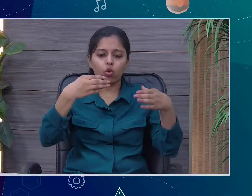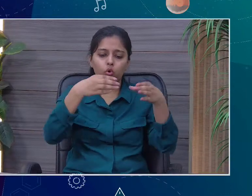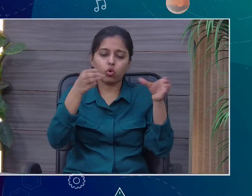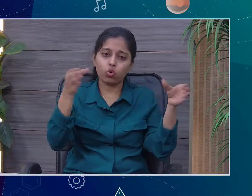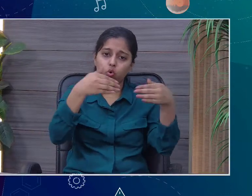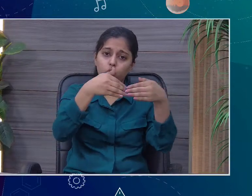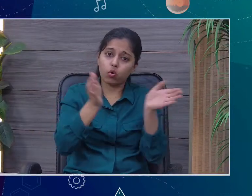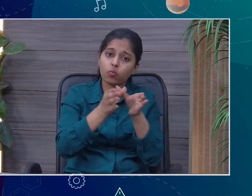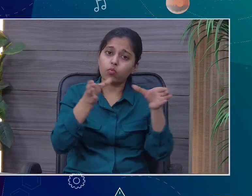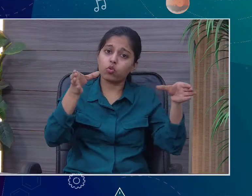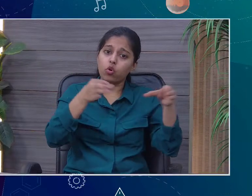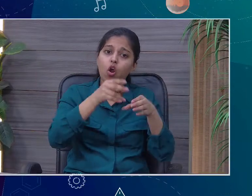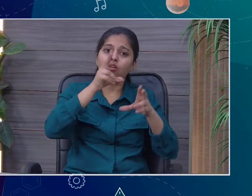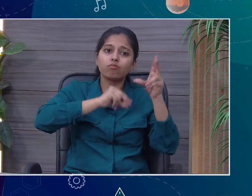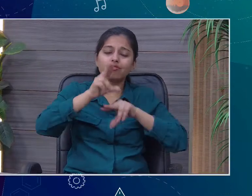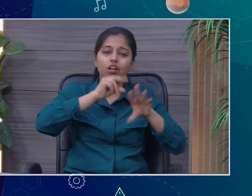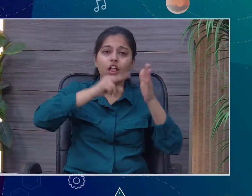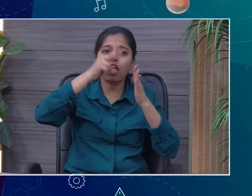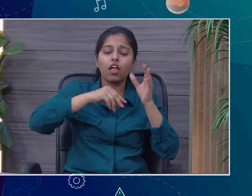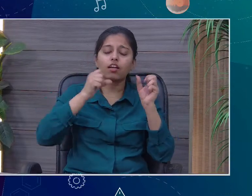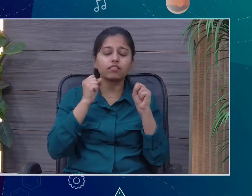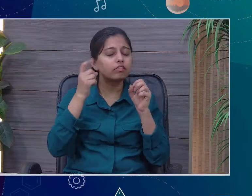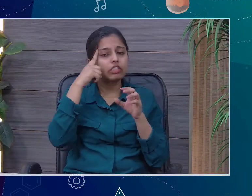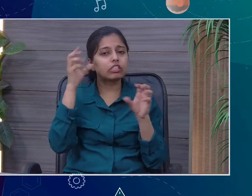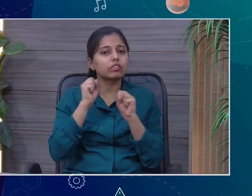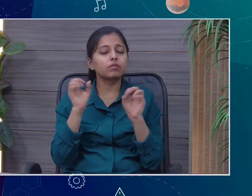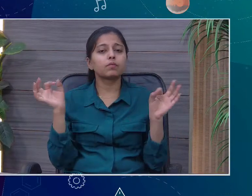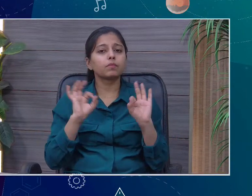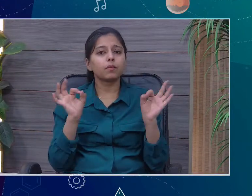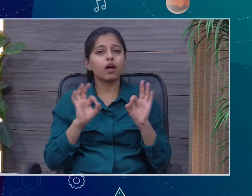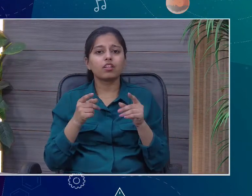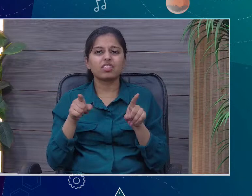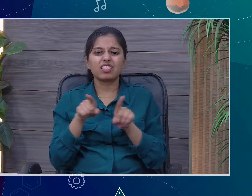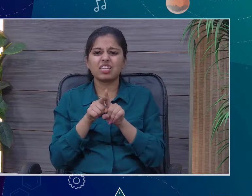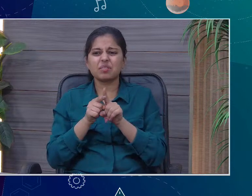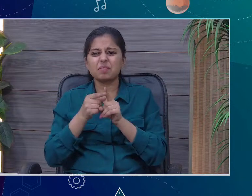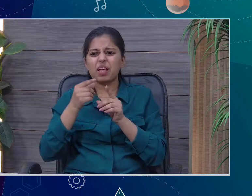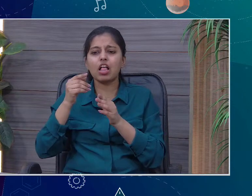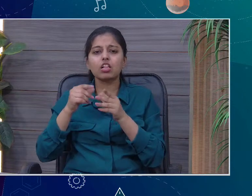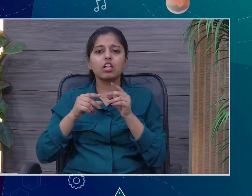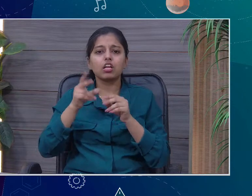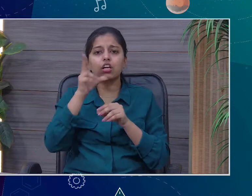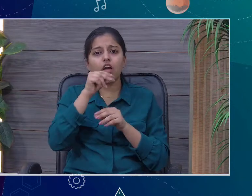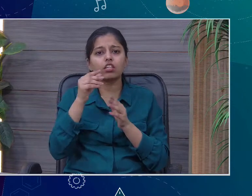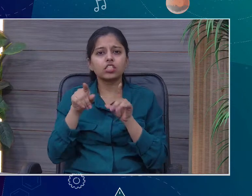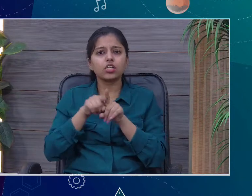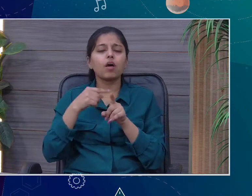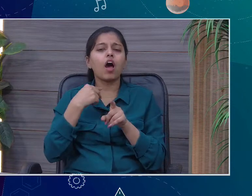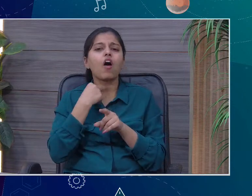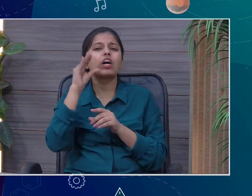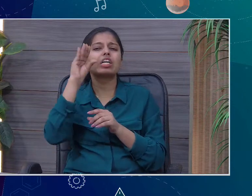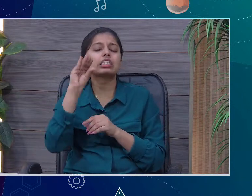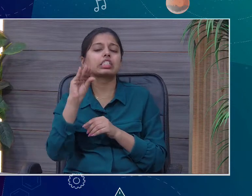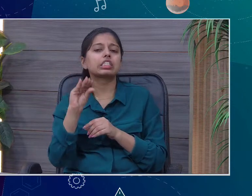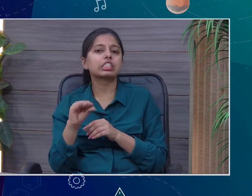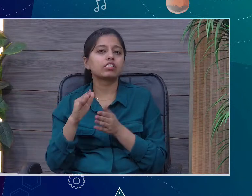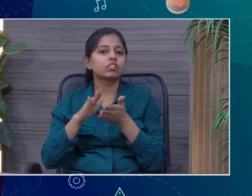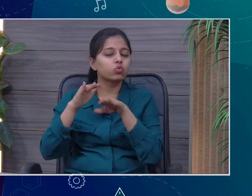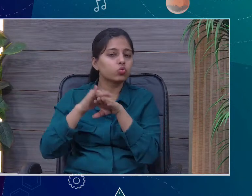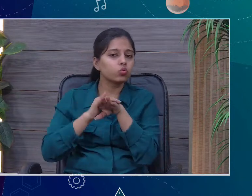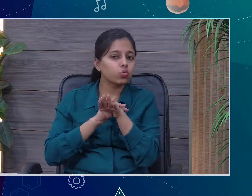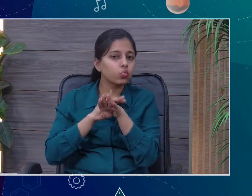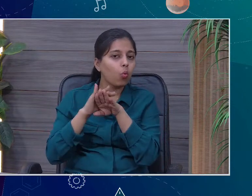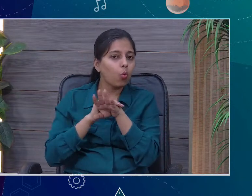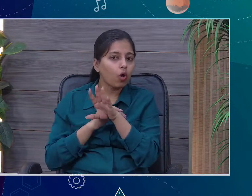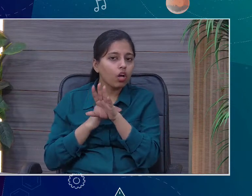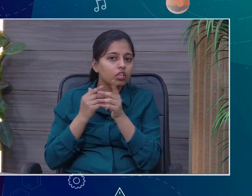because they tend to read at a lower pace than the normal children, so they can read